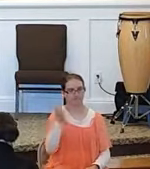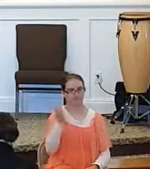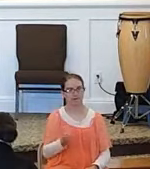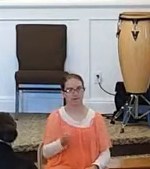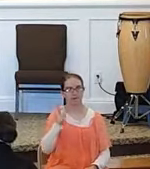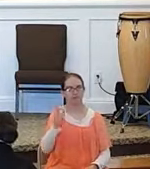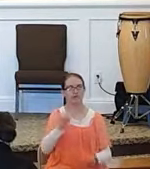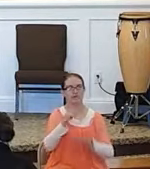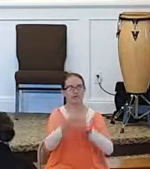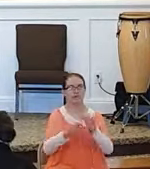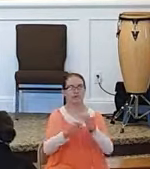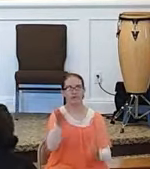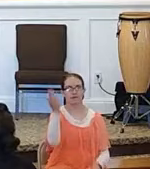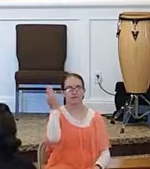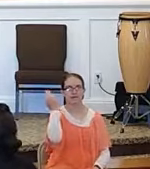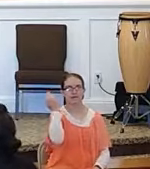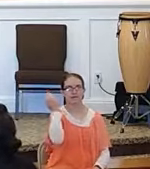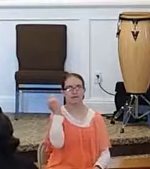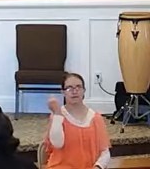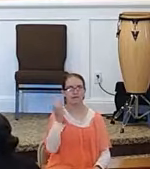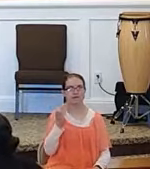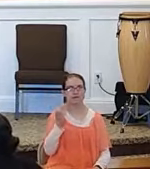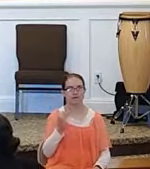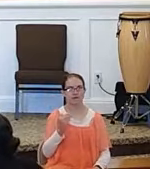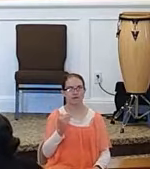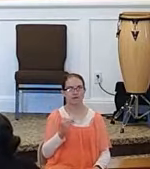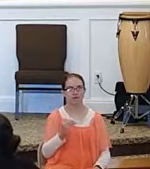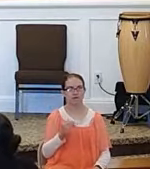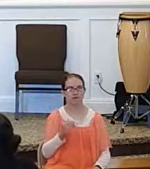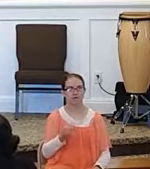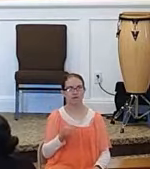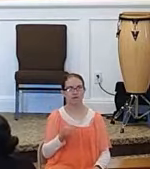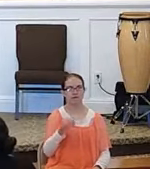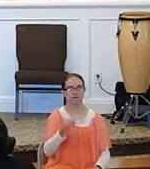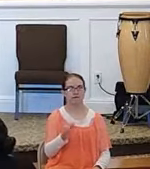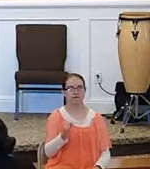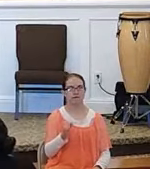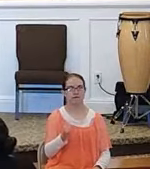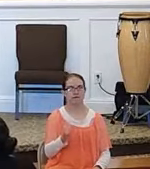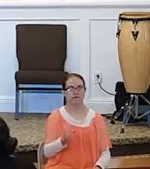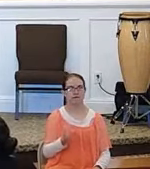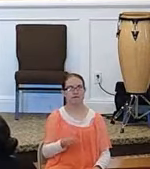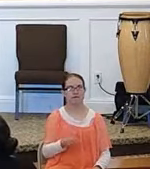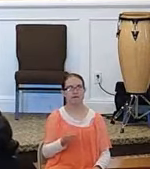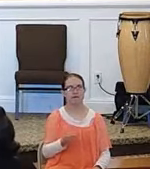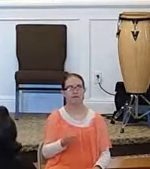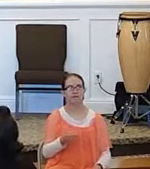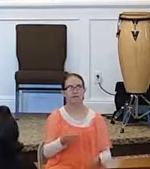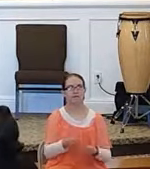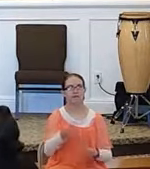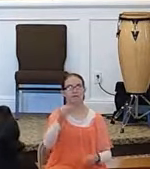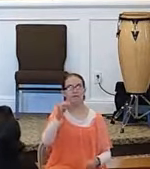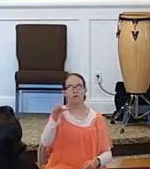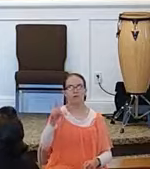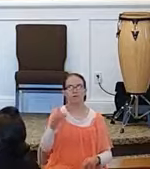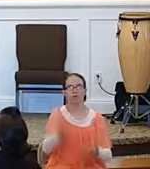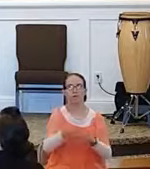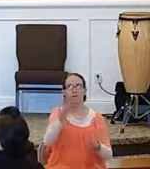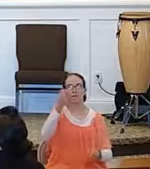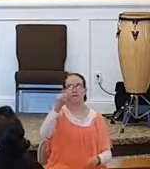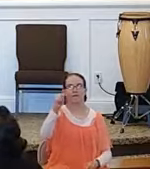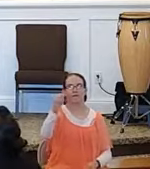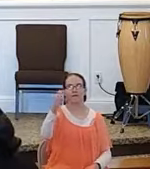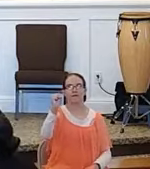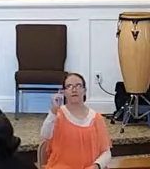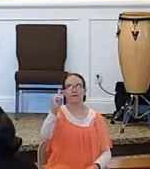Preached about this a while back. There's a pool at the sheep market. God, and the pool was called Bethesda.